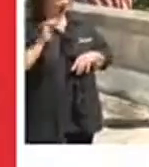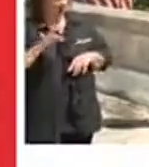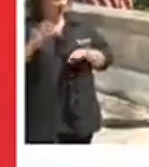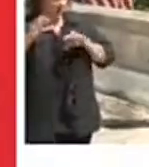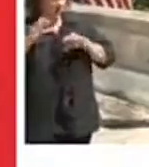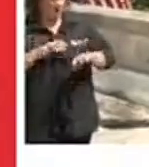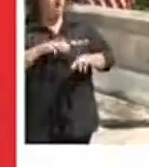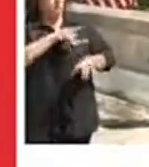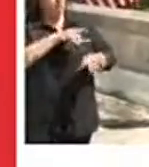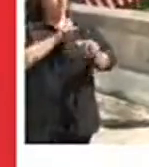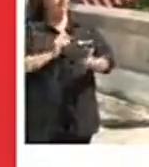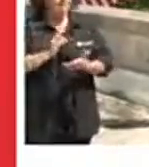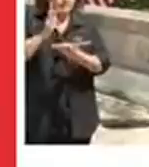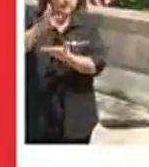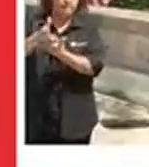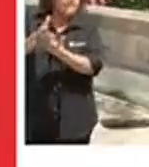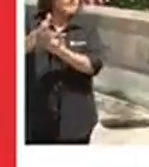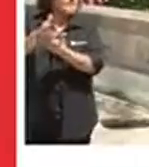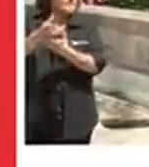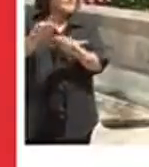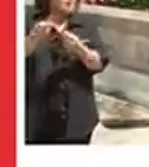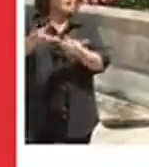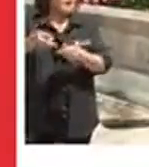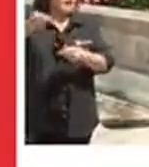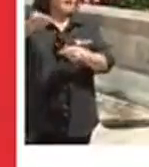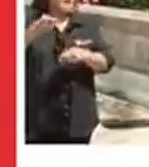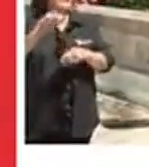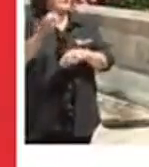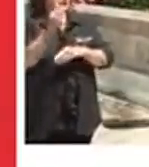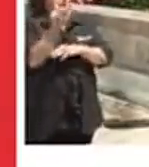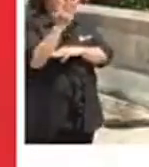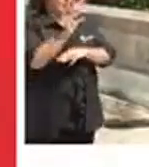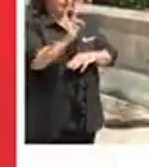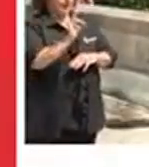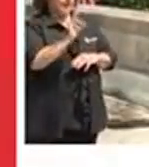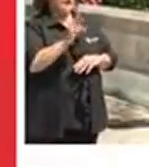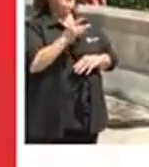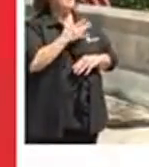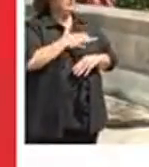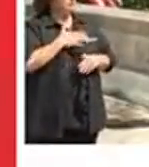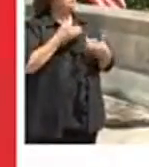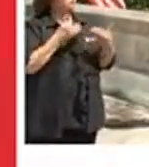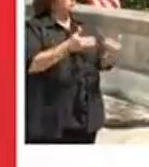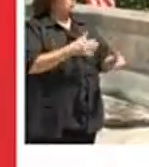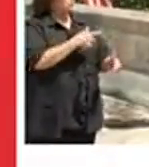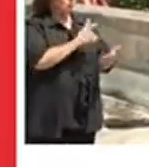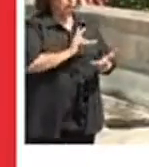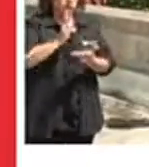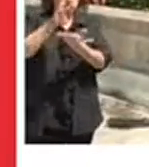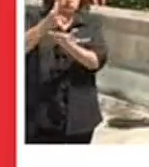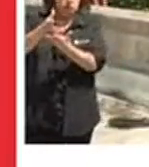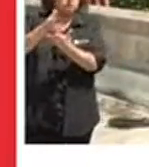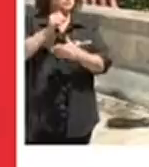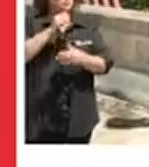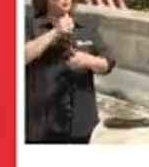sidewalks beginning at 8 a.m. Saturday morning. Please move your vehicles to higher ground to protect them from street